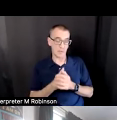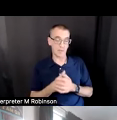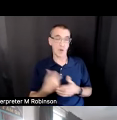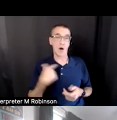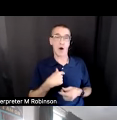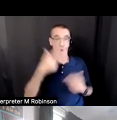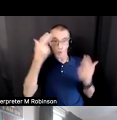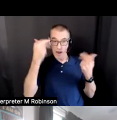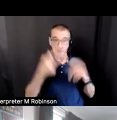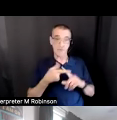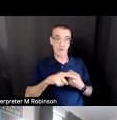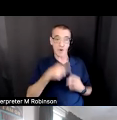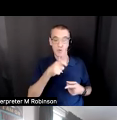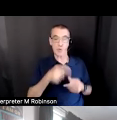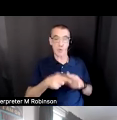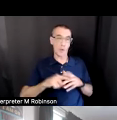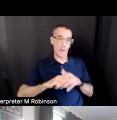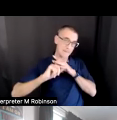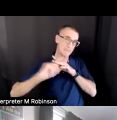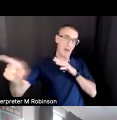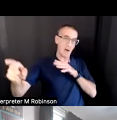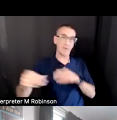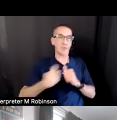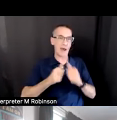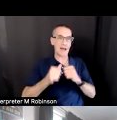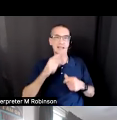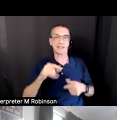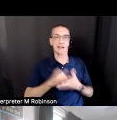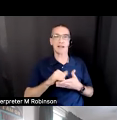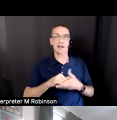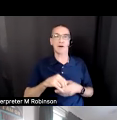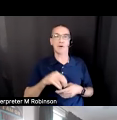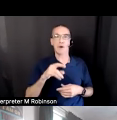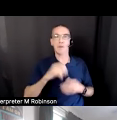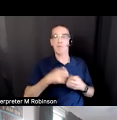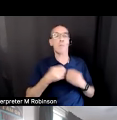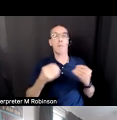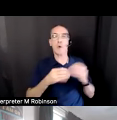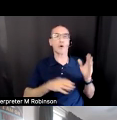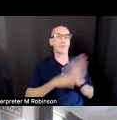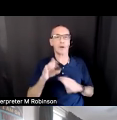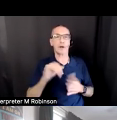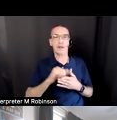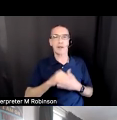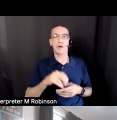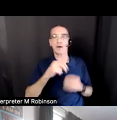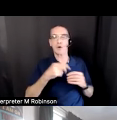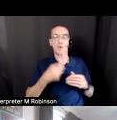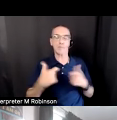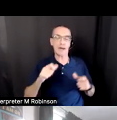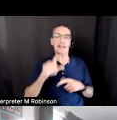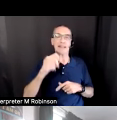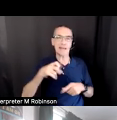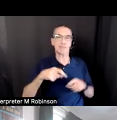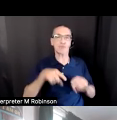rabbit friend here, who is racing ahead, is the limbic system. And that develops much more quickly, and it goes in great leaps during